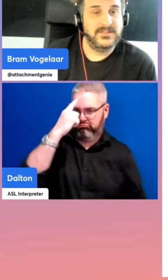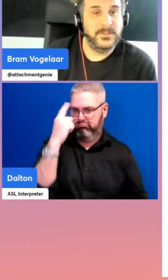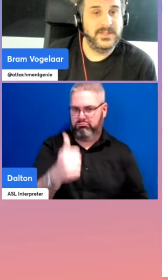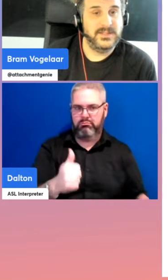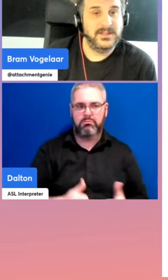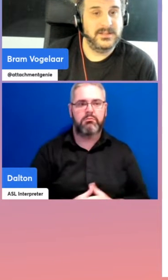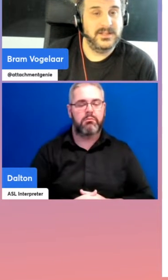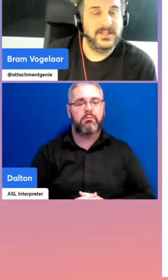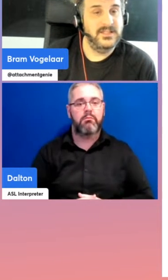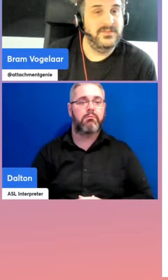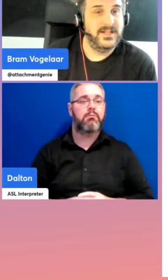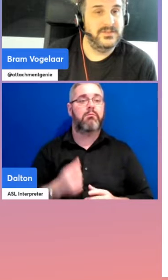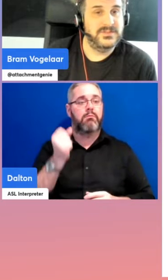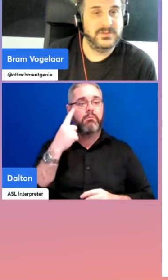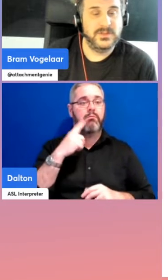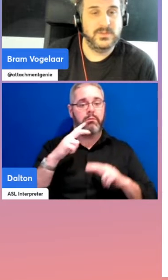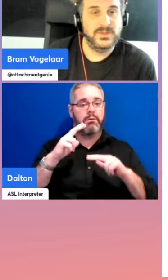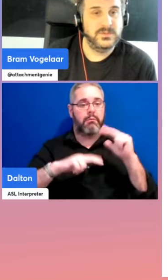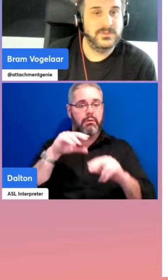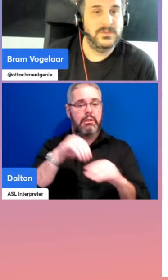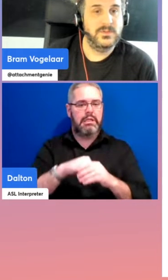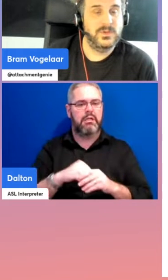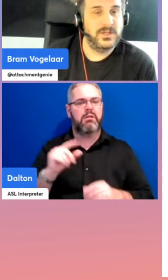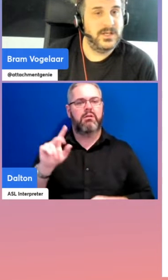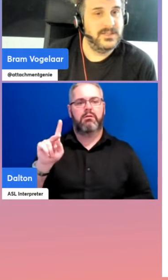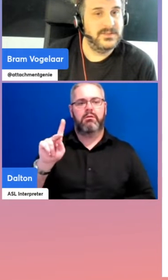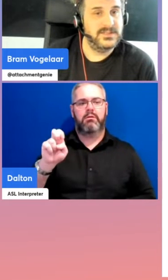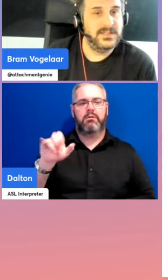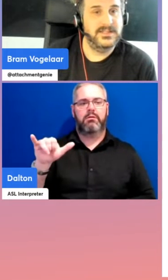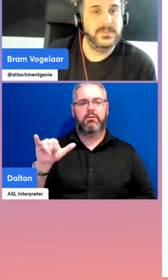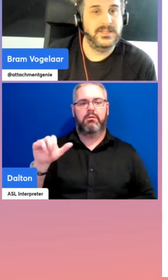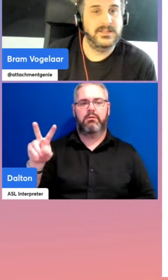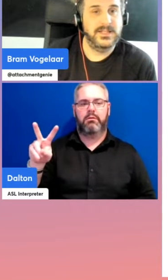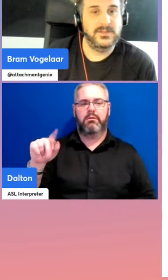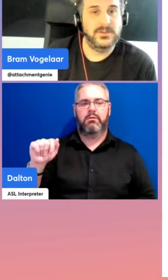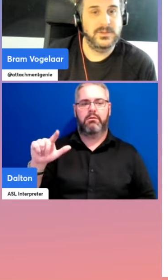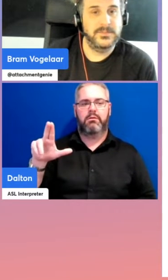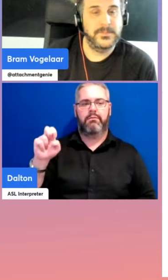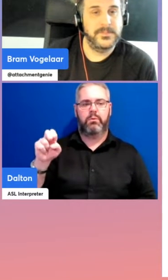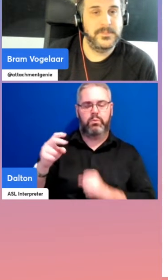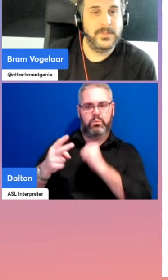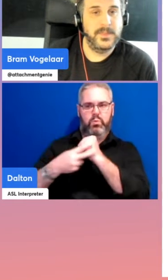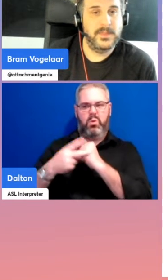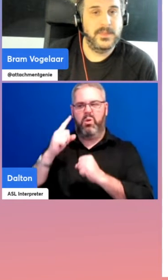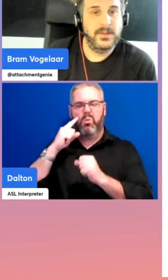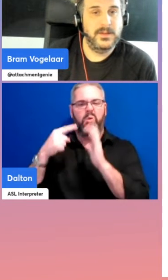It also has a built-in key value store, which we're going to address a little bit later on.